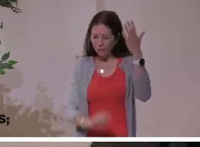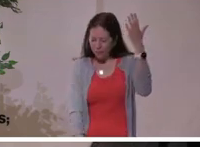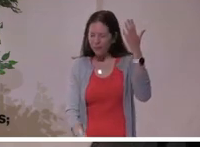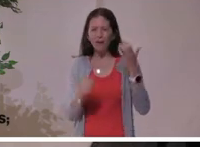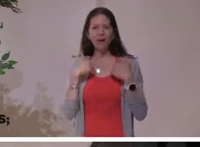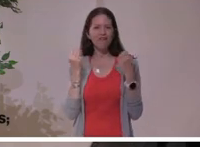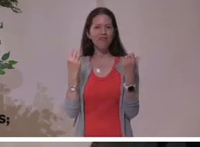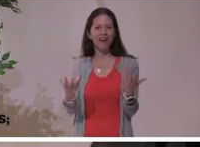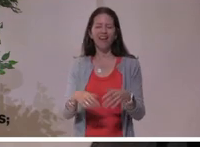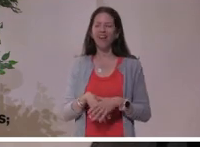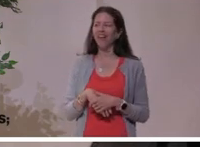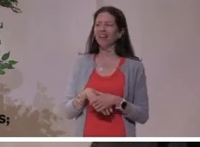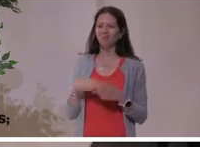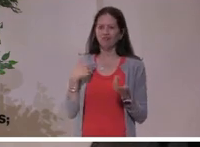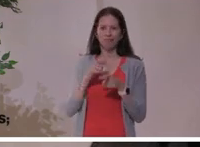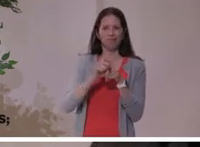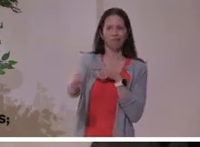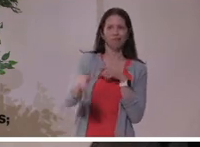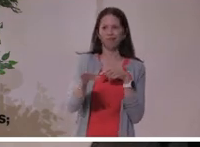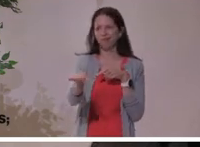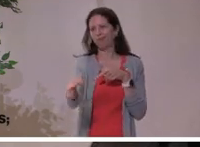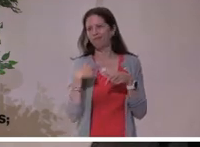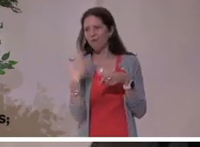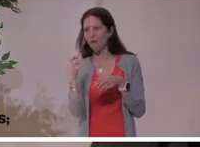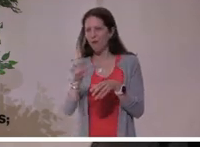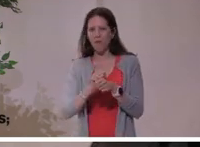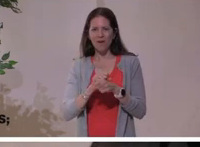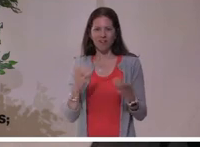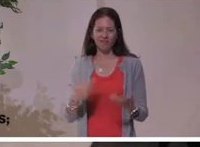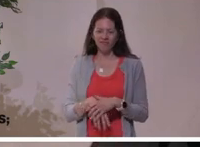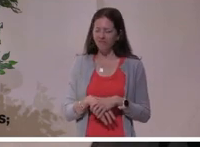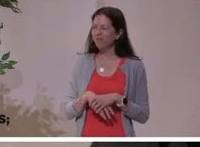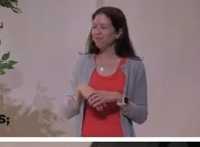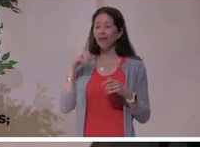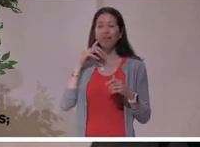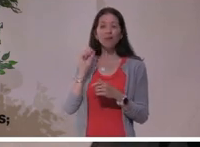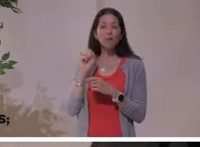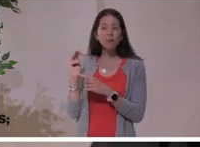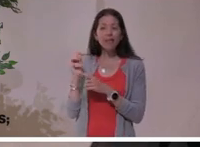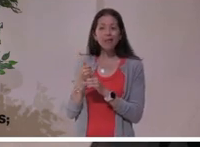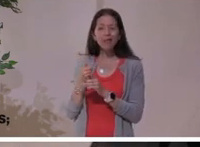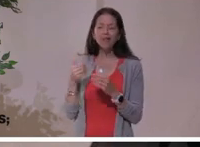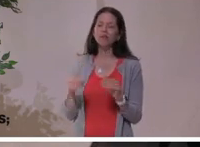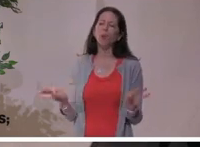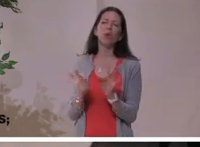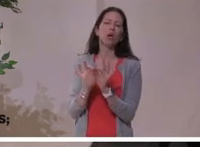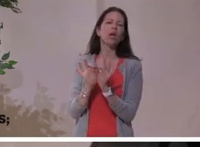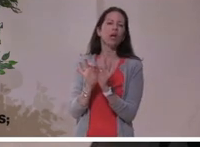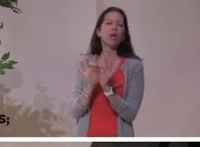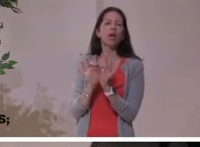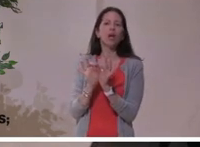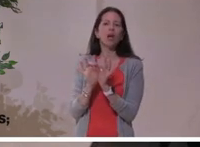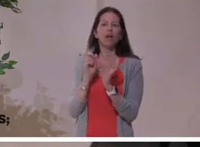Like, call them up. Like. So I think that social media is imperative, especially for right